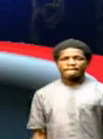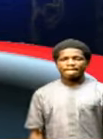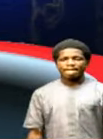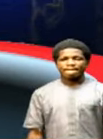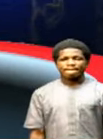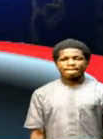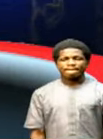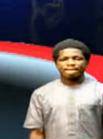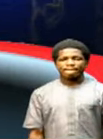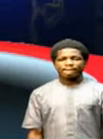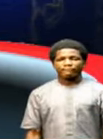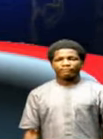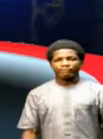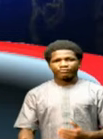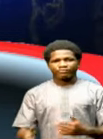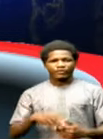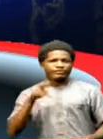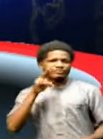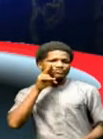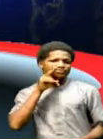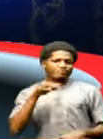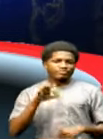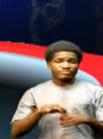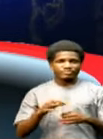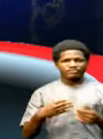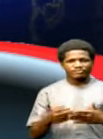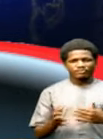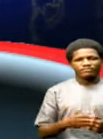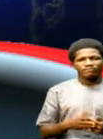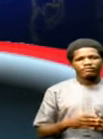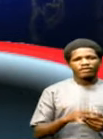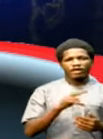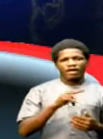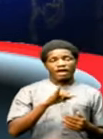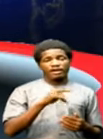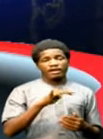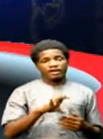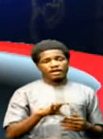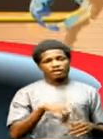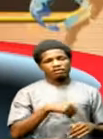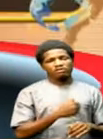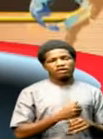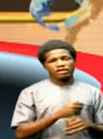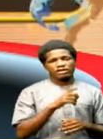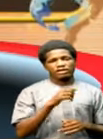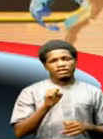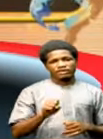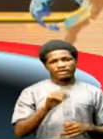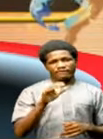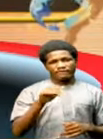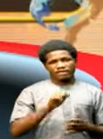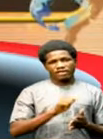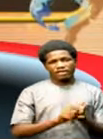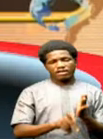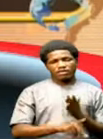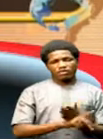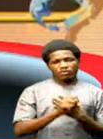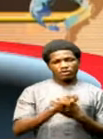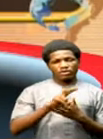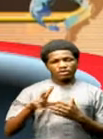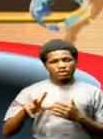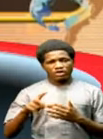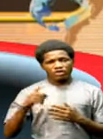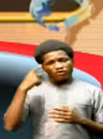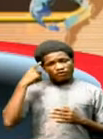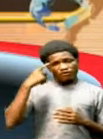And back to Nigeria on electoral matters. INEC has fixed Saturday, 15th April 2023 for the conduct